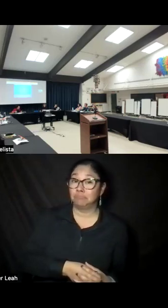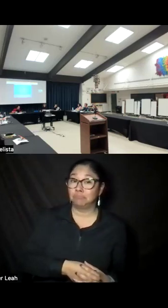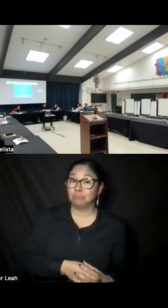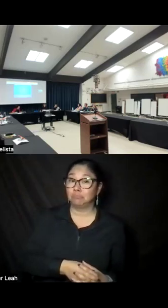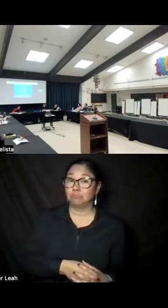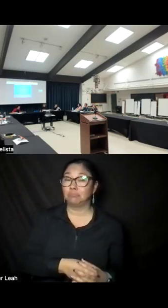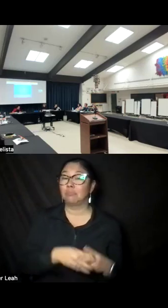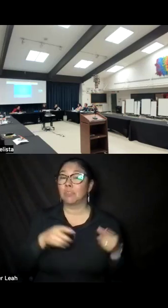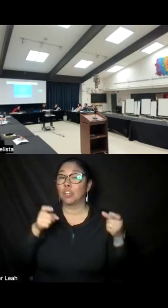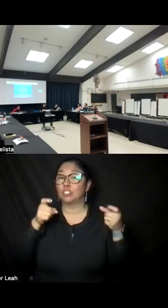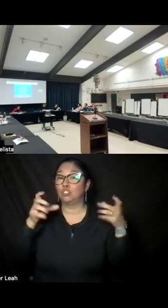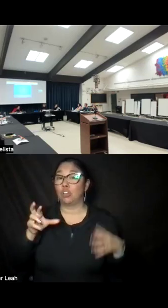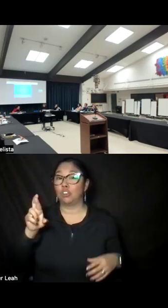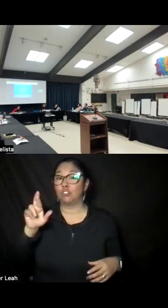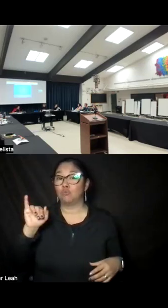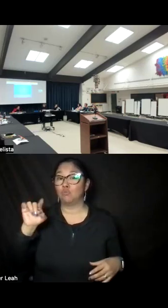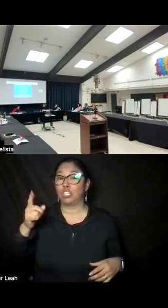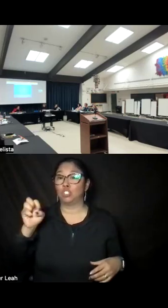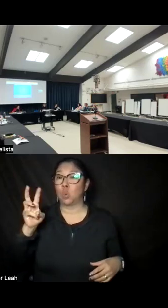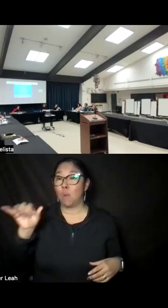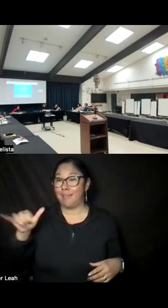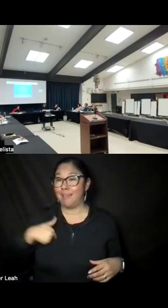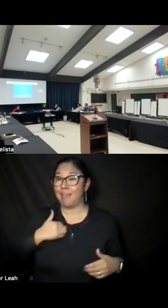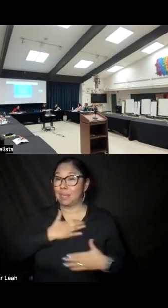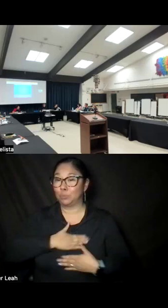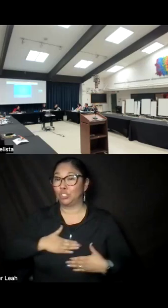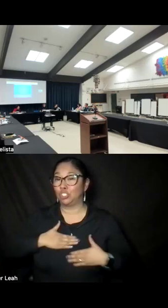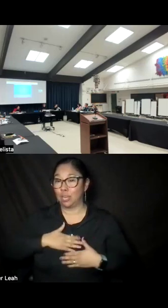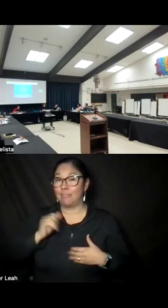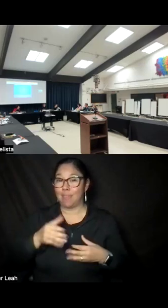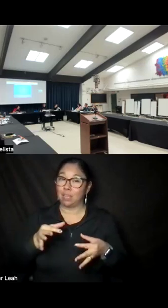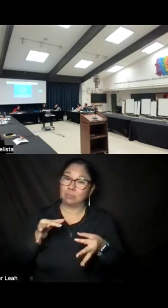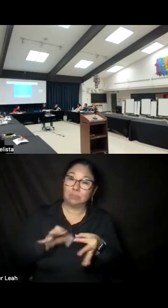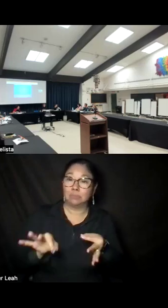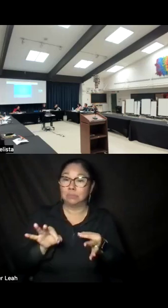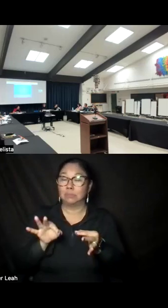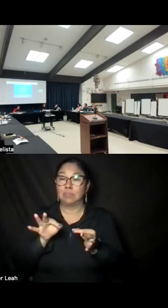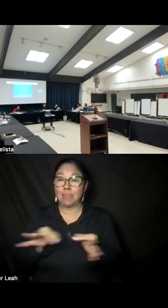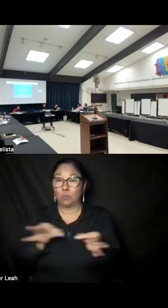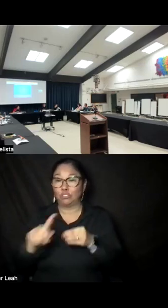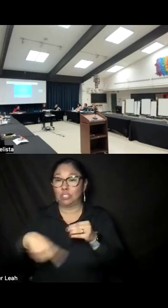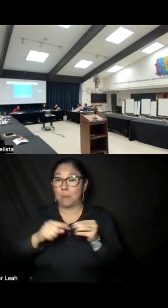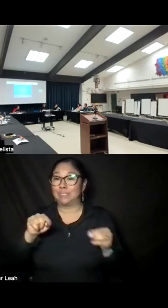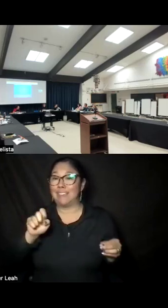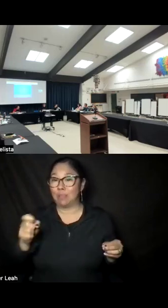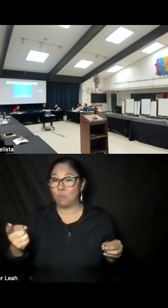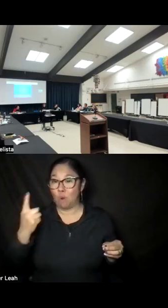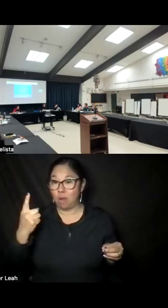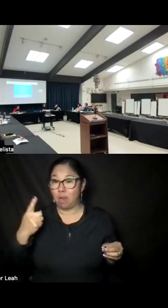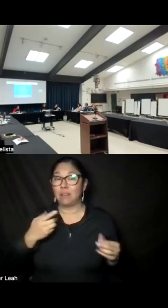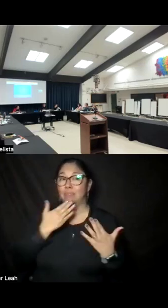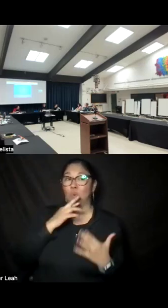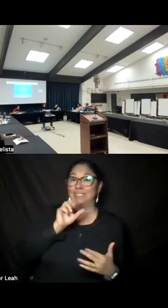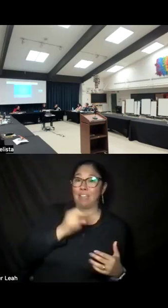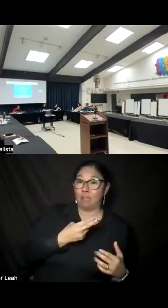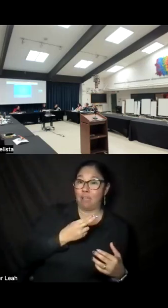Like Director Ridgway, I really appreciate the refined language around Title I. And thank you, Sarah WR, for your critical eye and being a